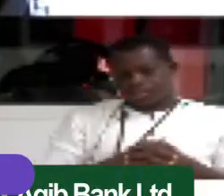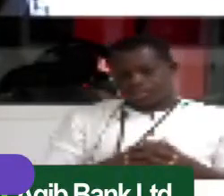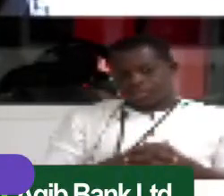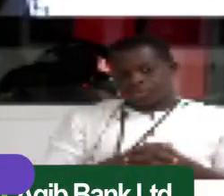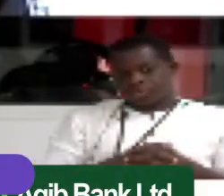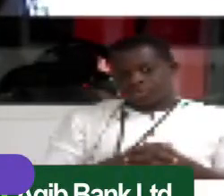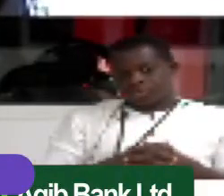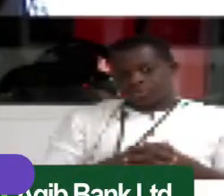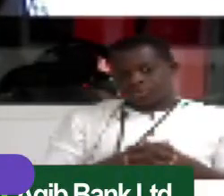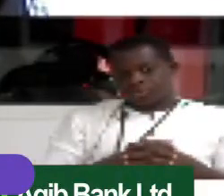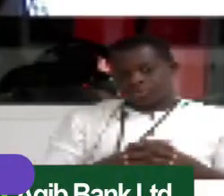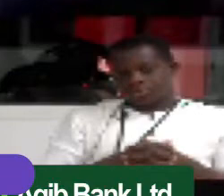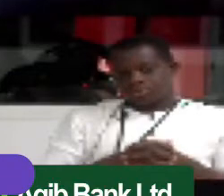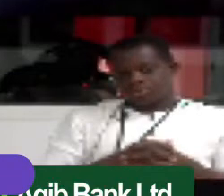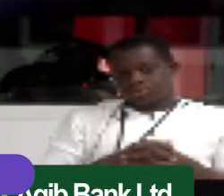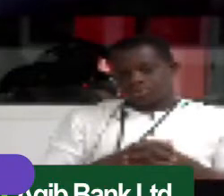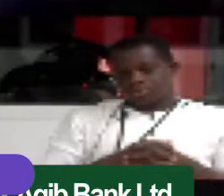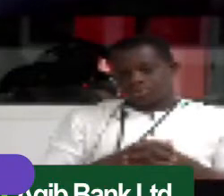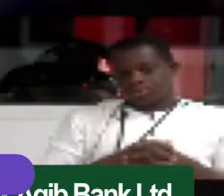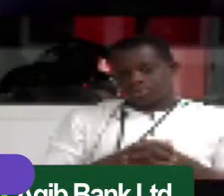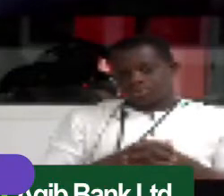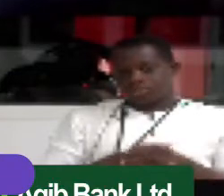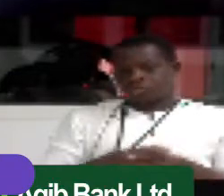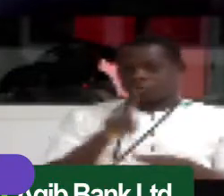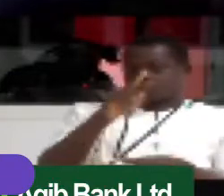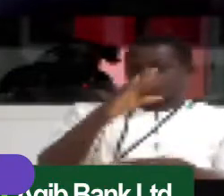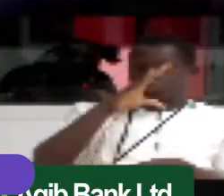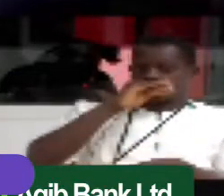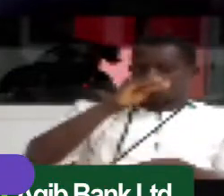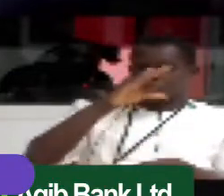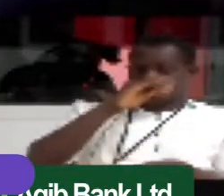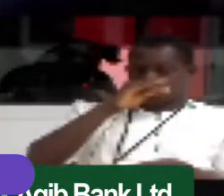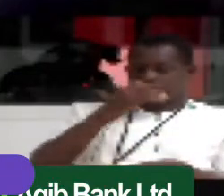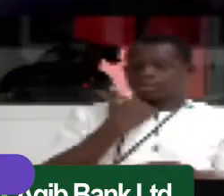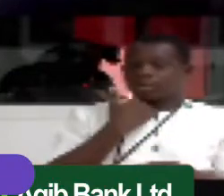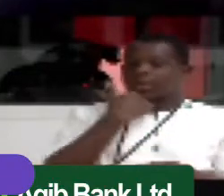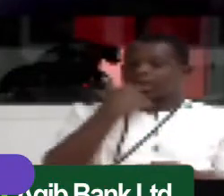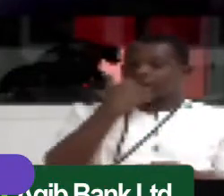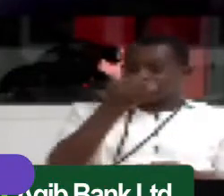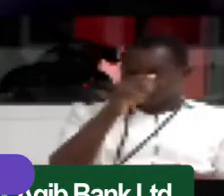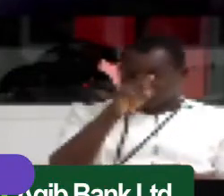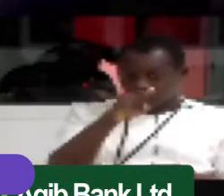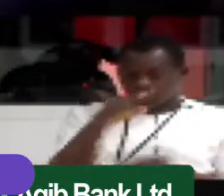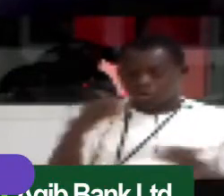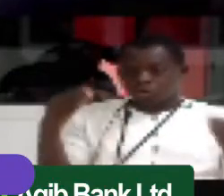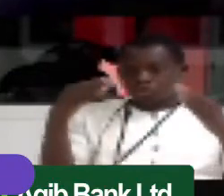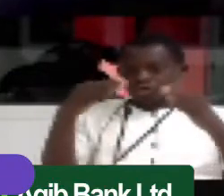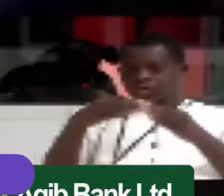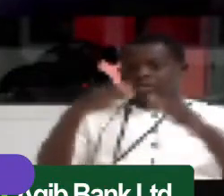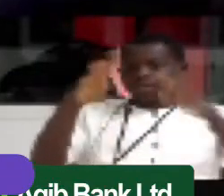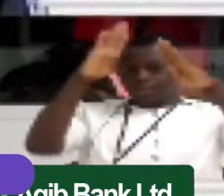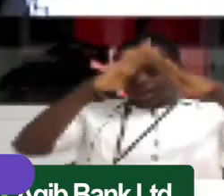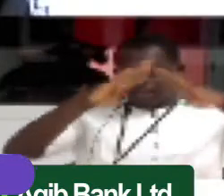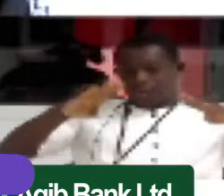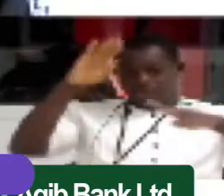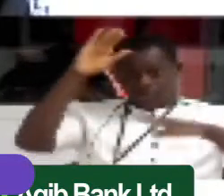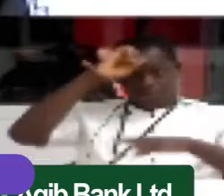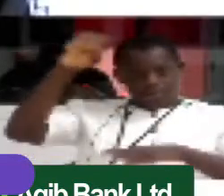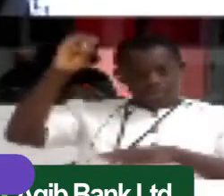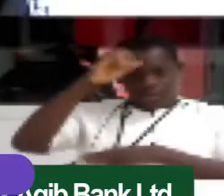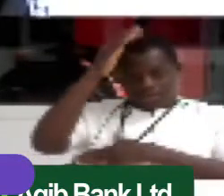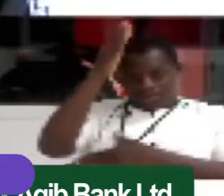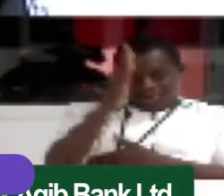You've mentioned that you were asked to join the state guards, right?